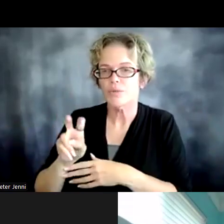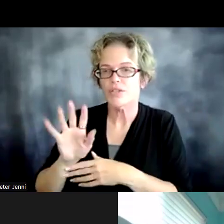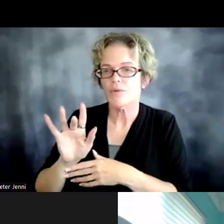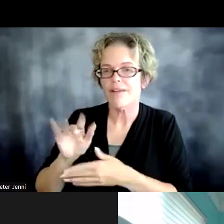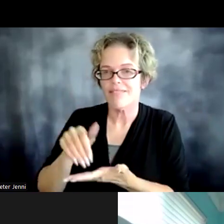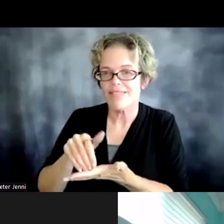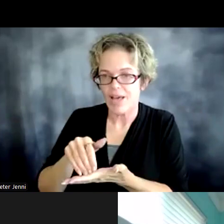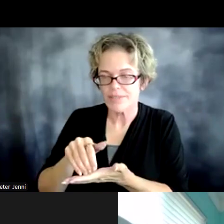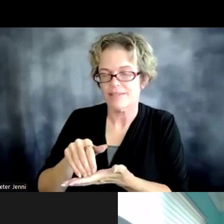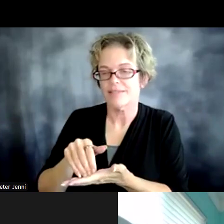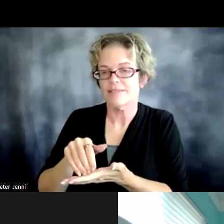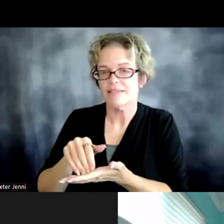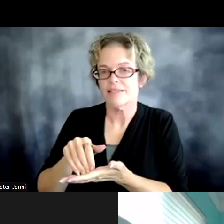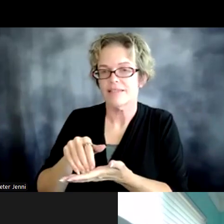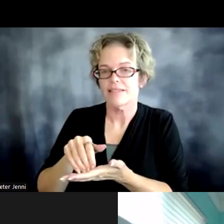$225,000 in